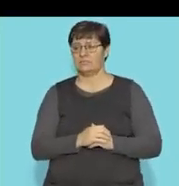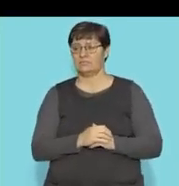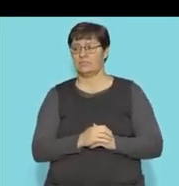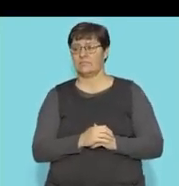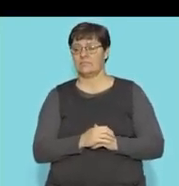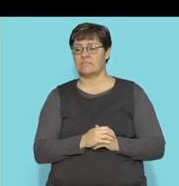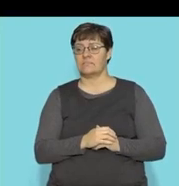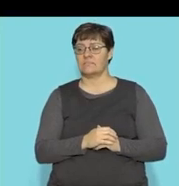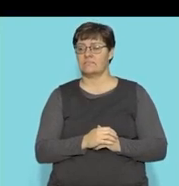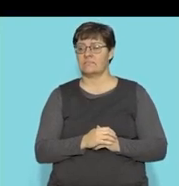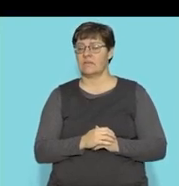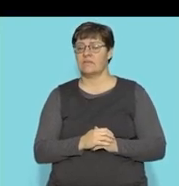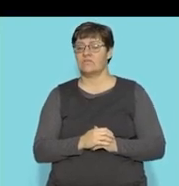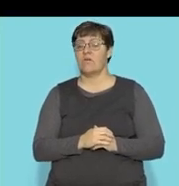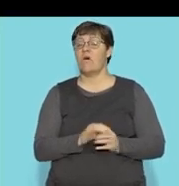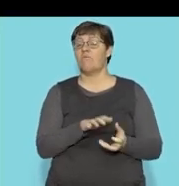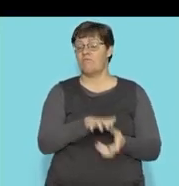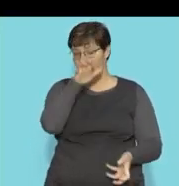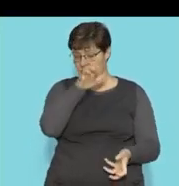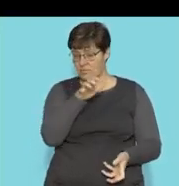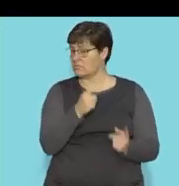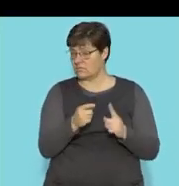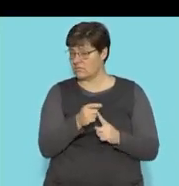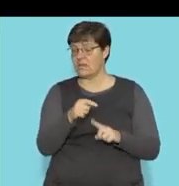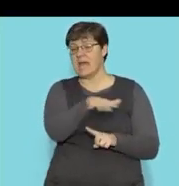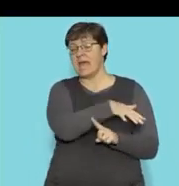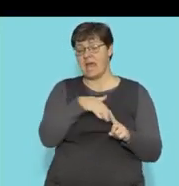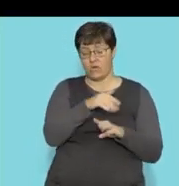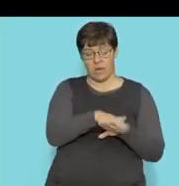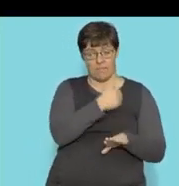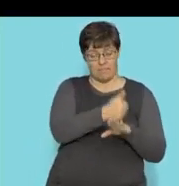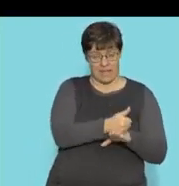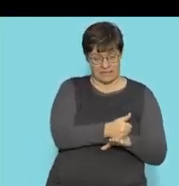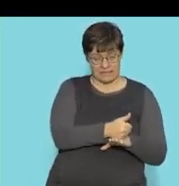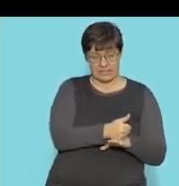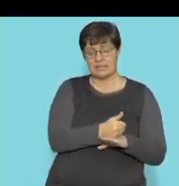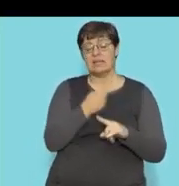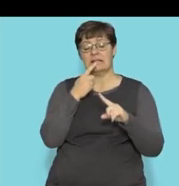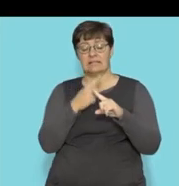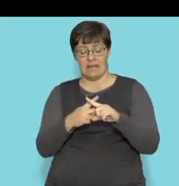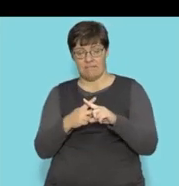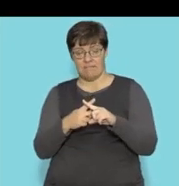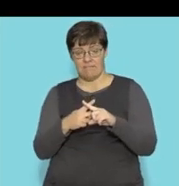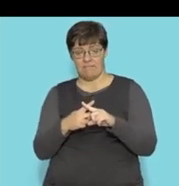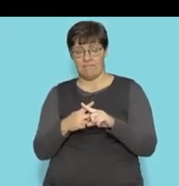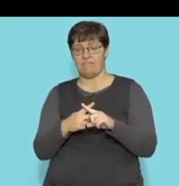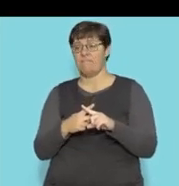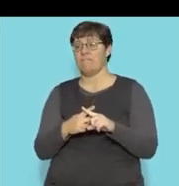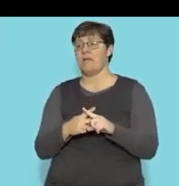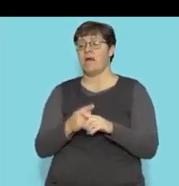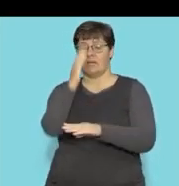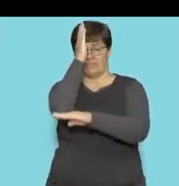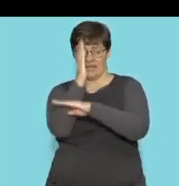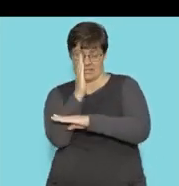we know that volumes of shapes are found by taking the area of the base and multiplying it by its